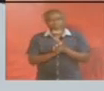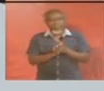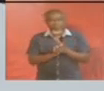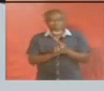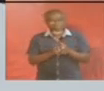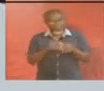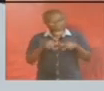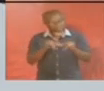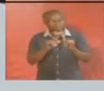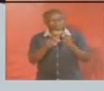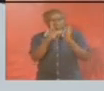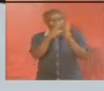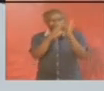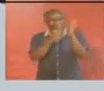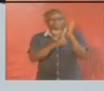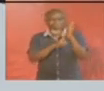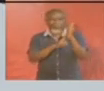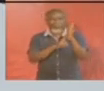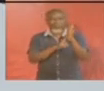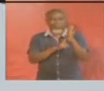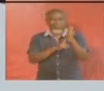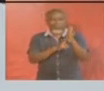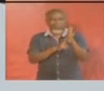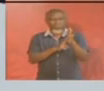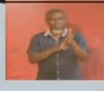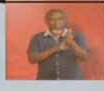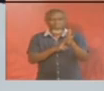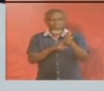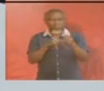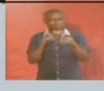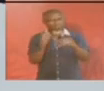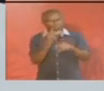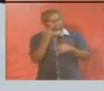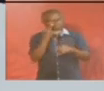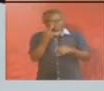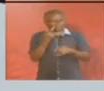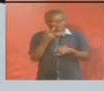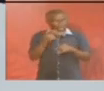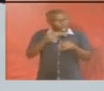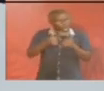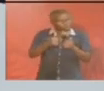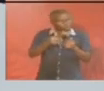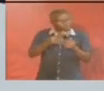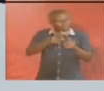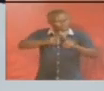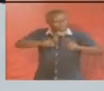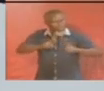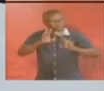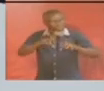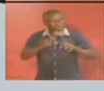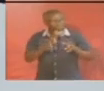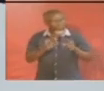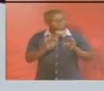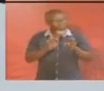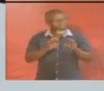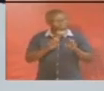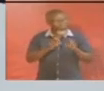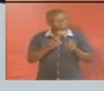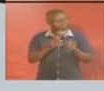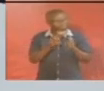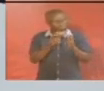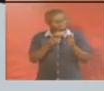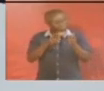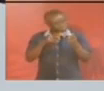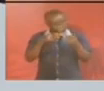the legislative measures. We are always looking at new ways to communicate and new messages to give out. So thank you very much, and I hand over